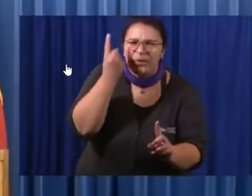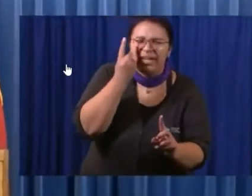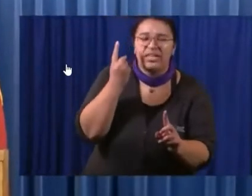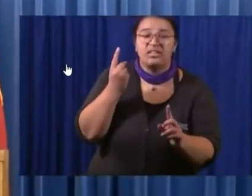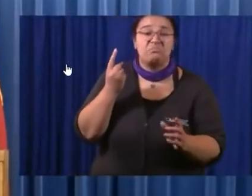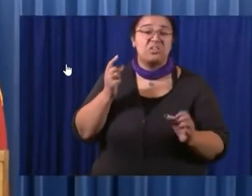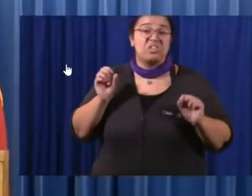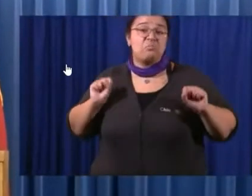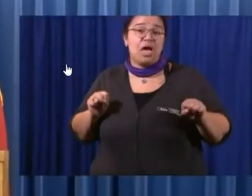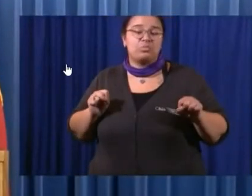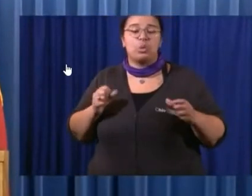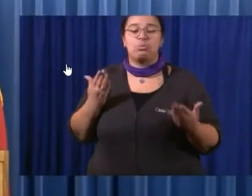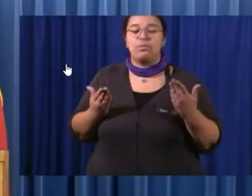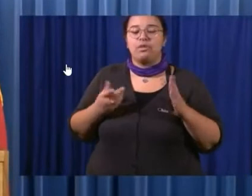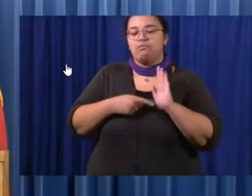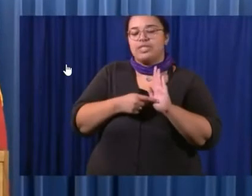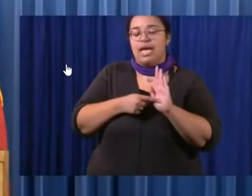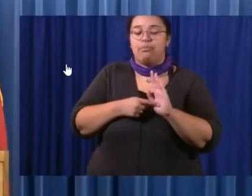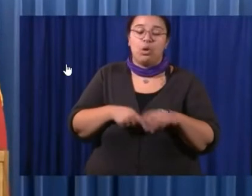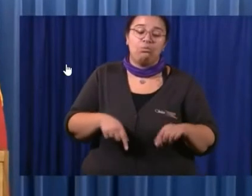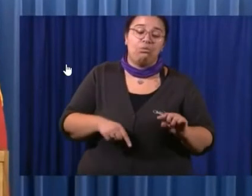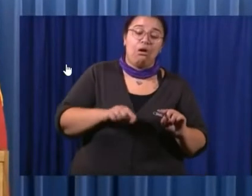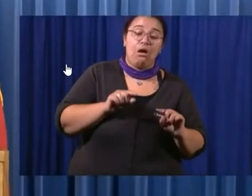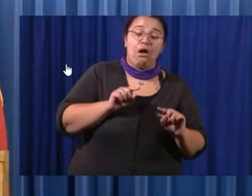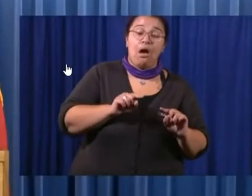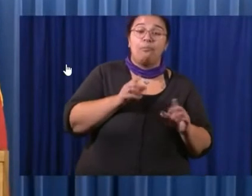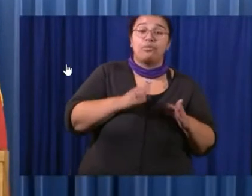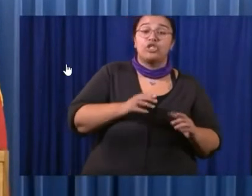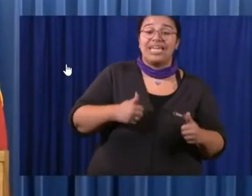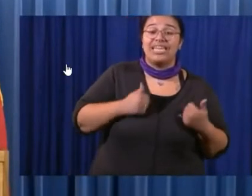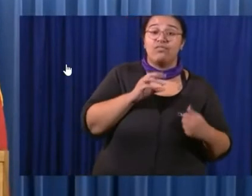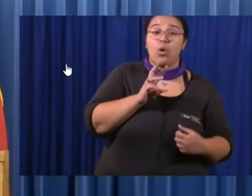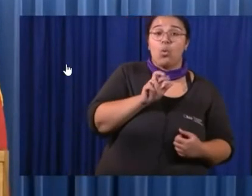living in Warren County but then went to Hamilton County, was diagnosed in Hamilton County,